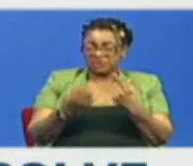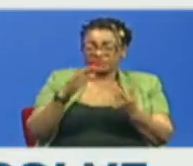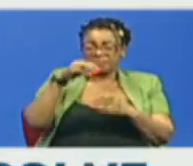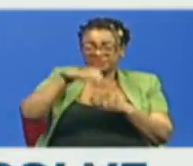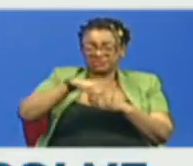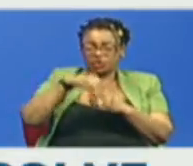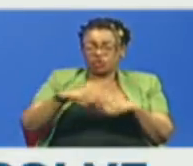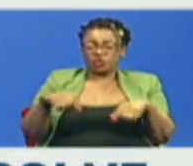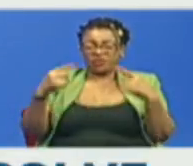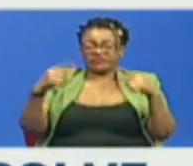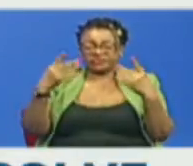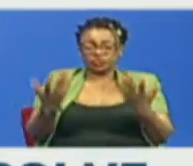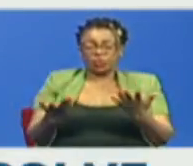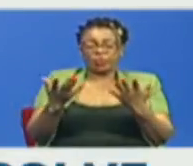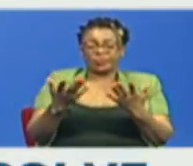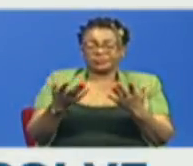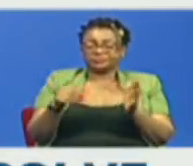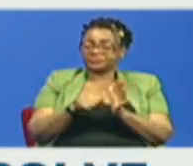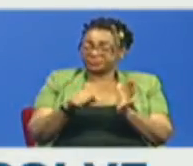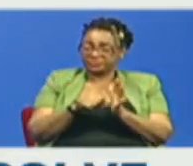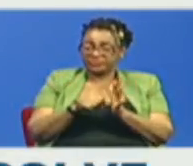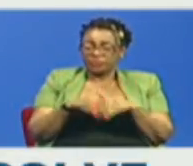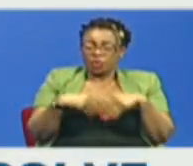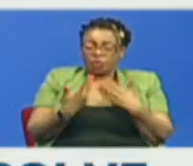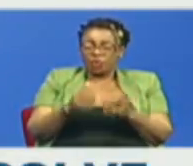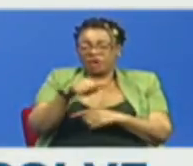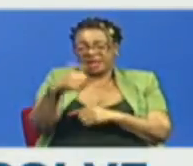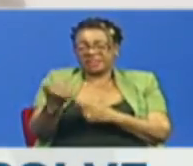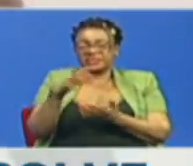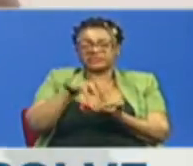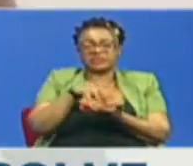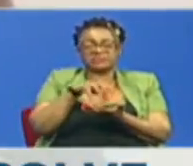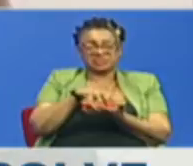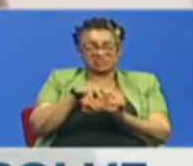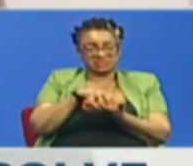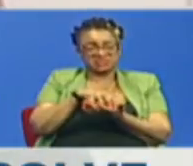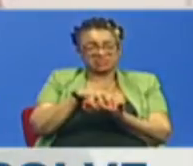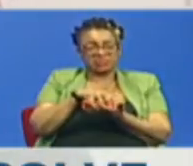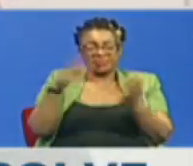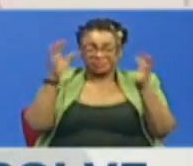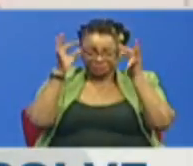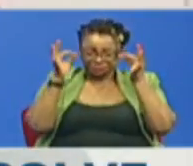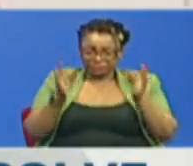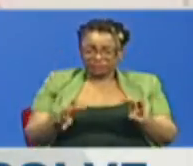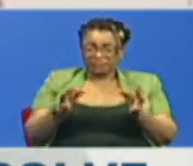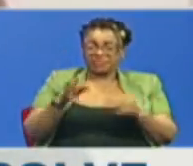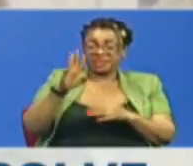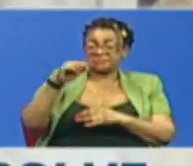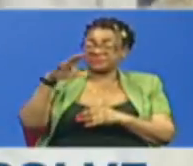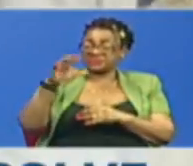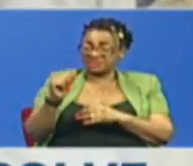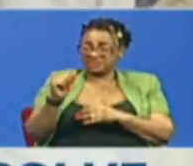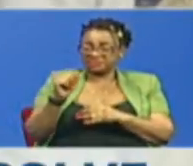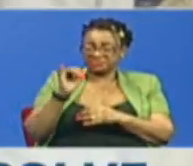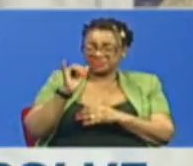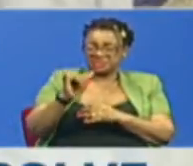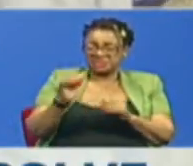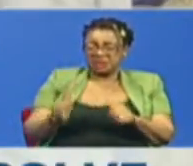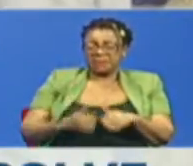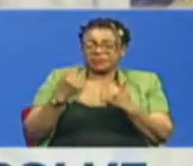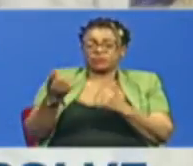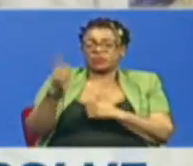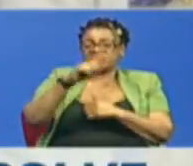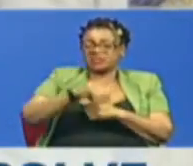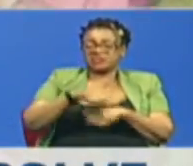or war, or in any other exceptional circumstances. The decision by the MCAs comes barely a day